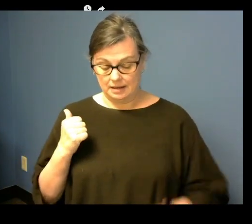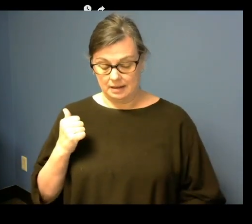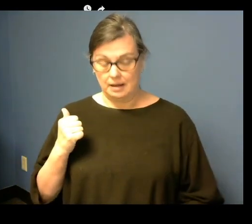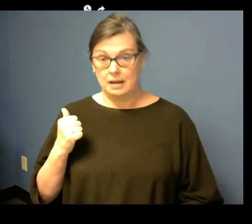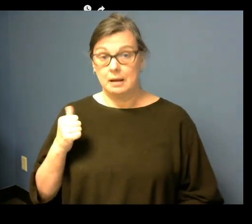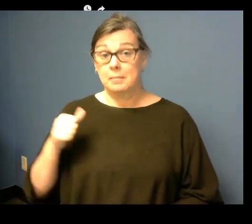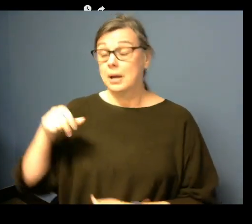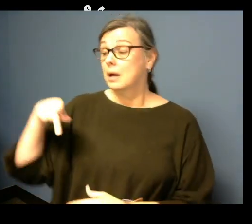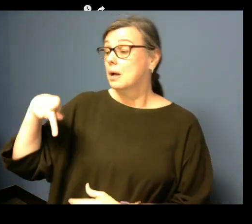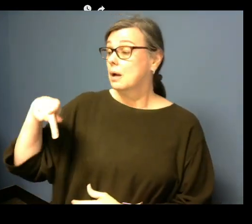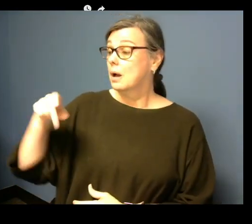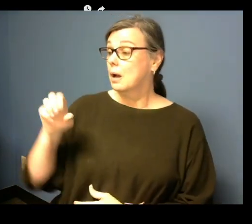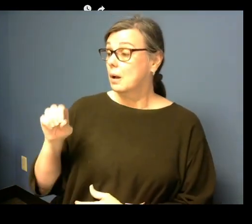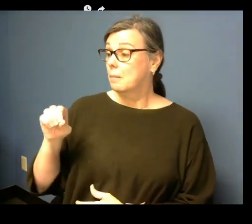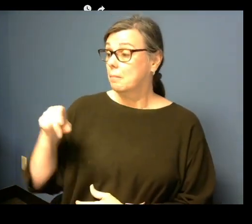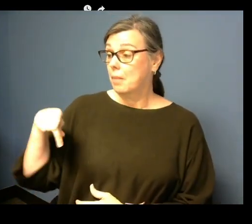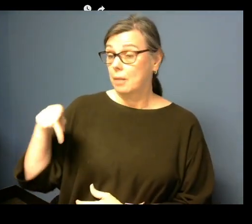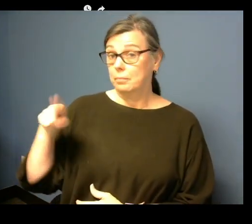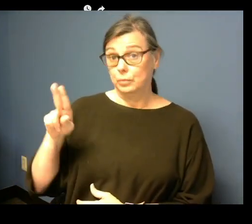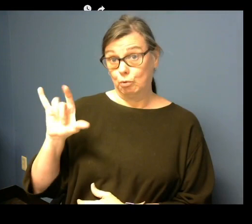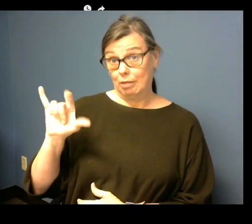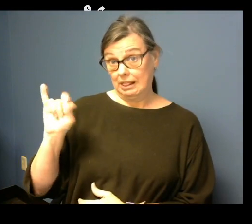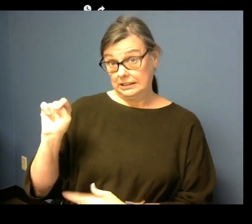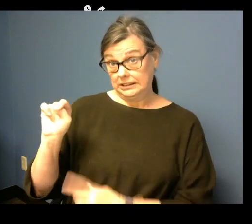revolutionary in their change.